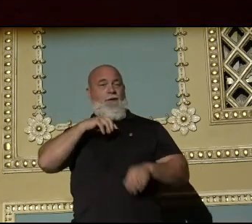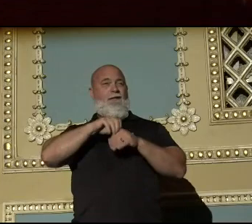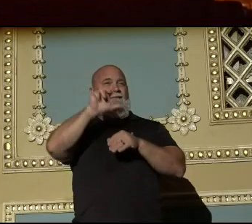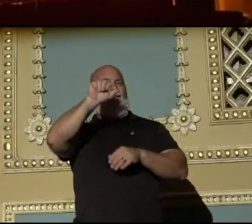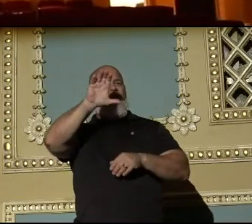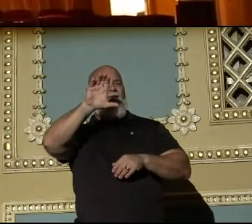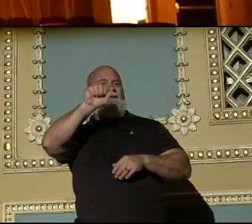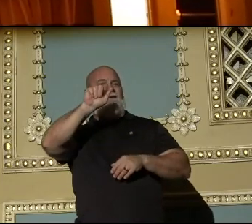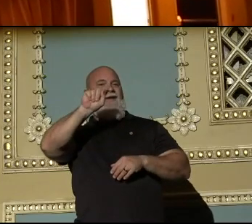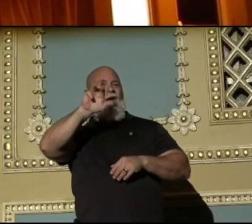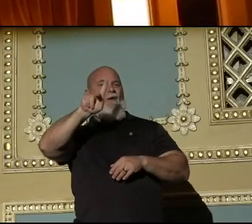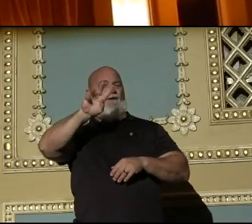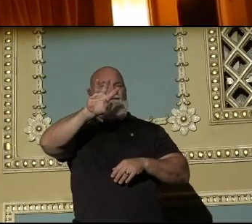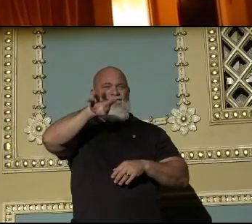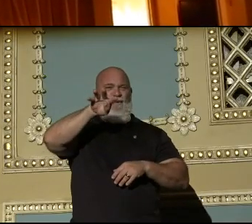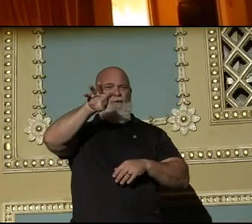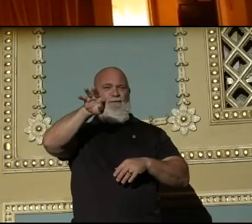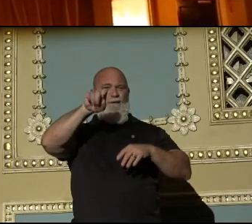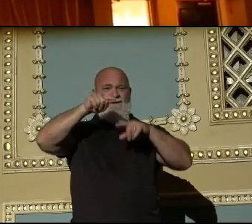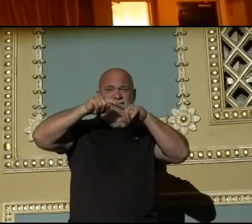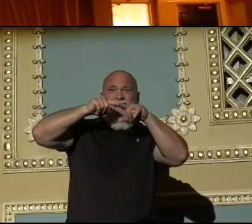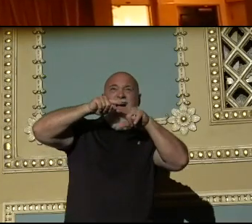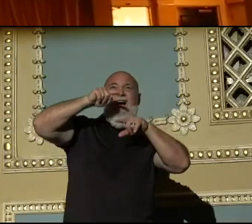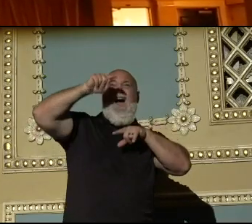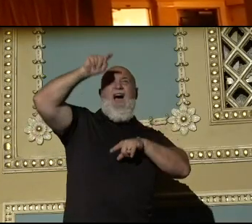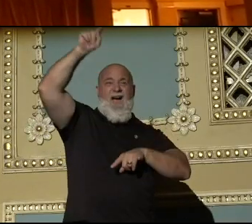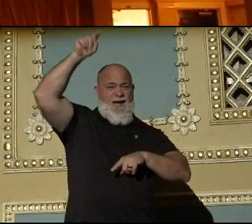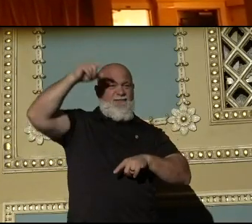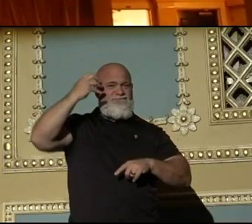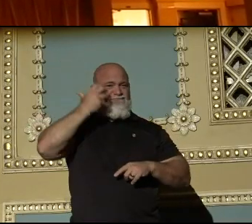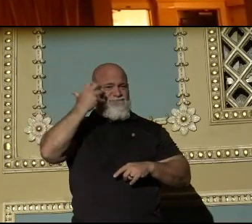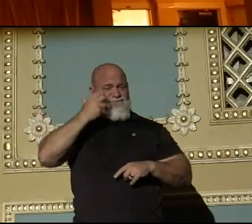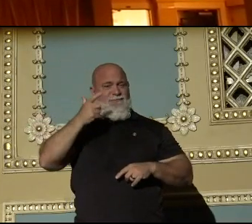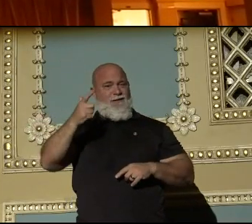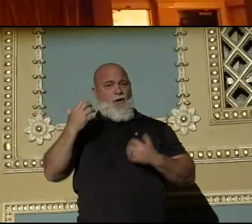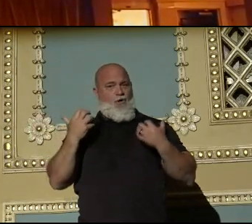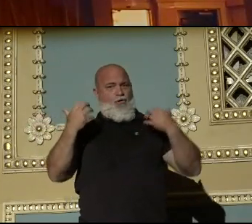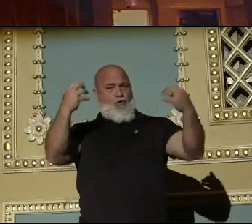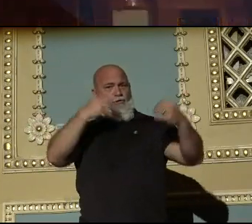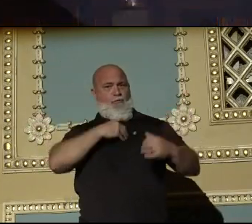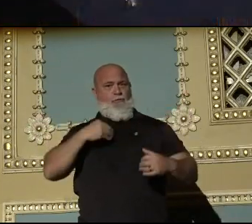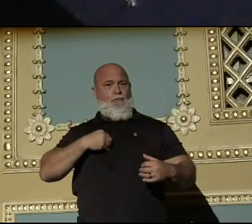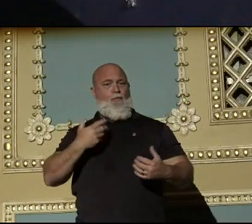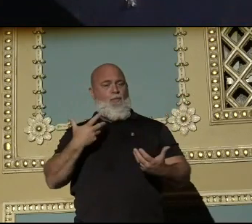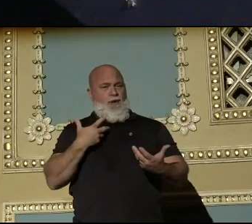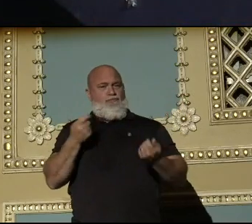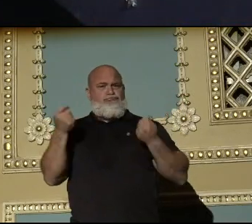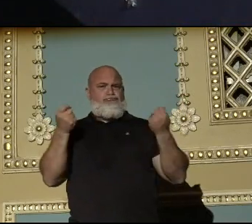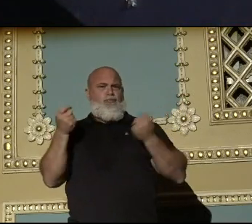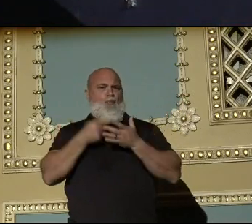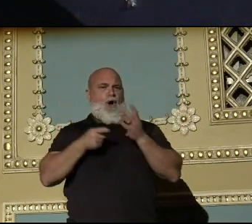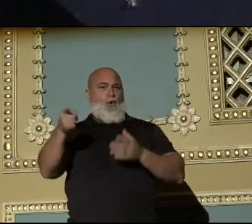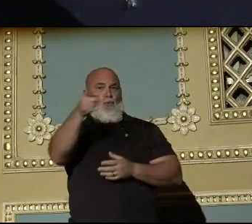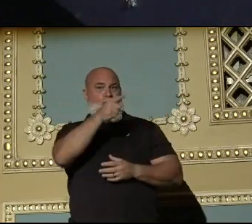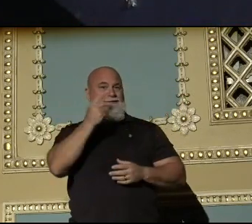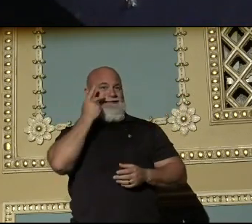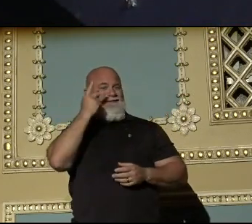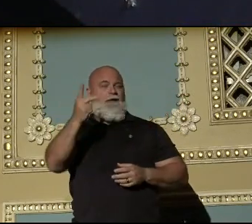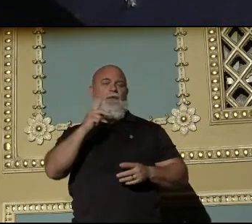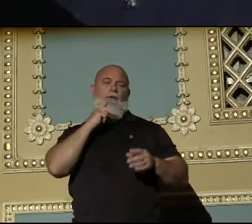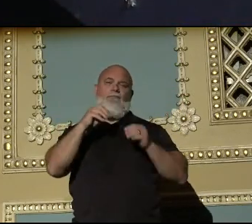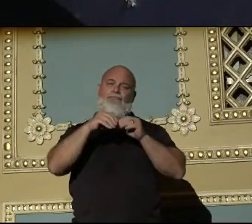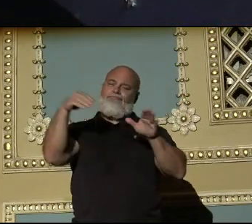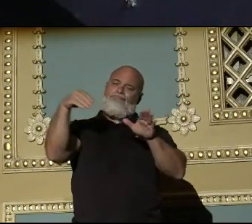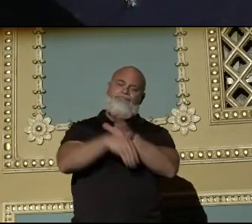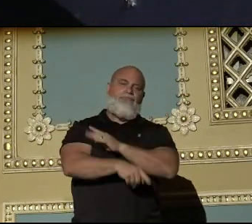feet above the seats in the theater. As an audience member, you see what we want you to see, but there's so much more that you can't see